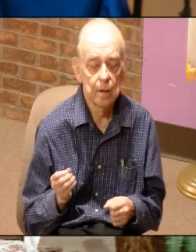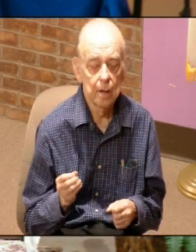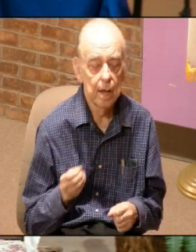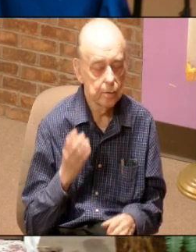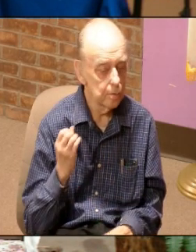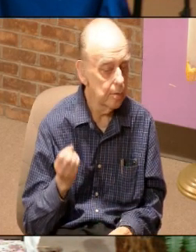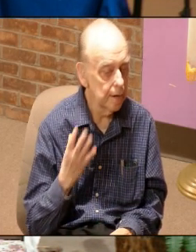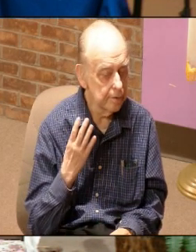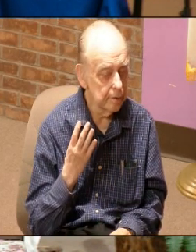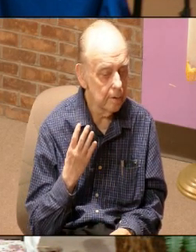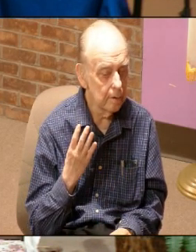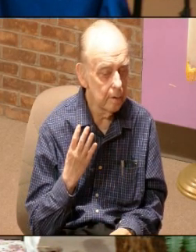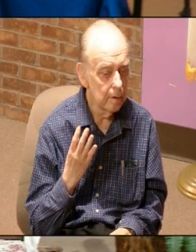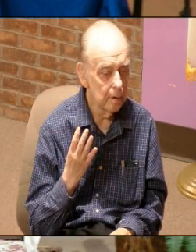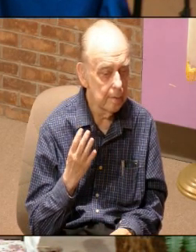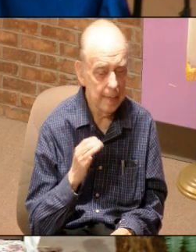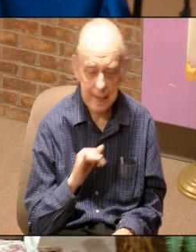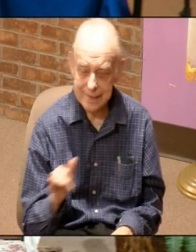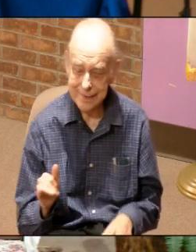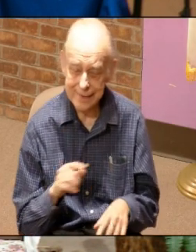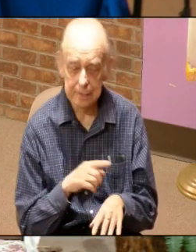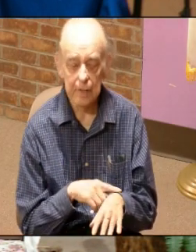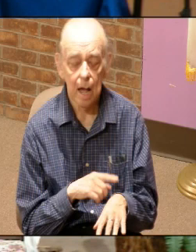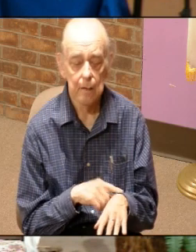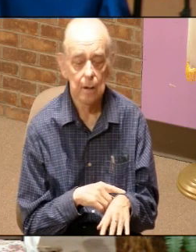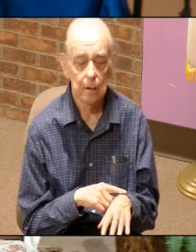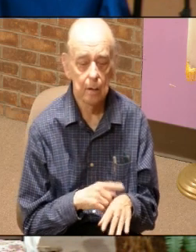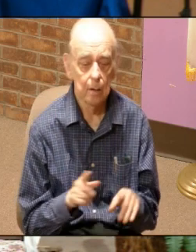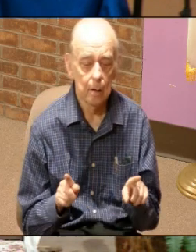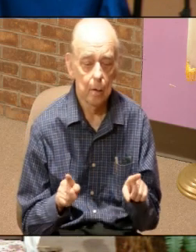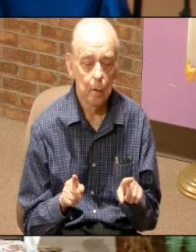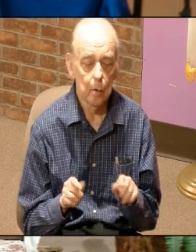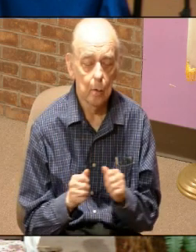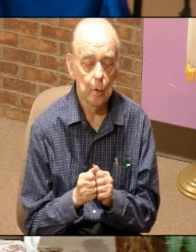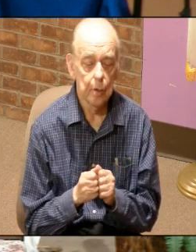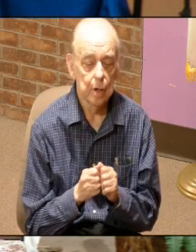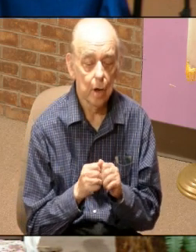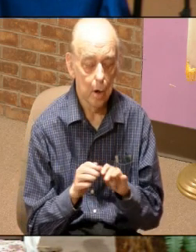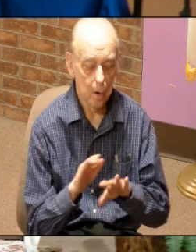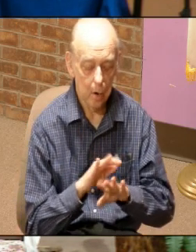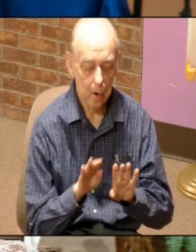grace at the same time with an open hand.